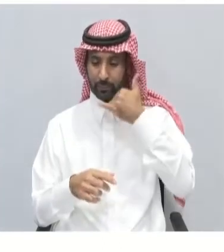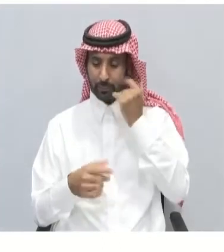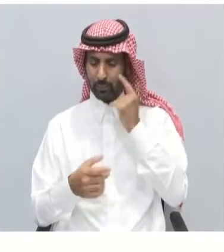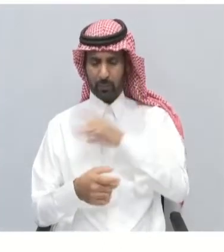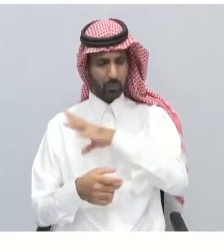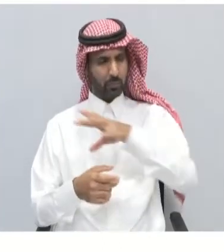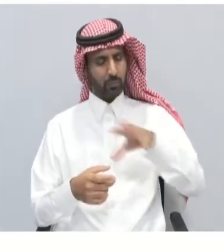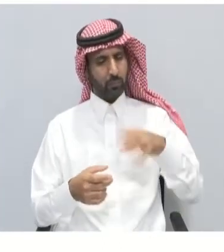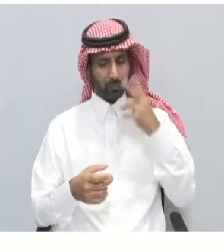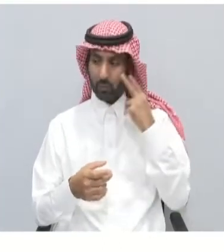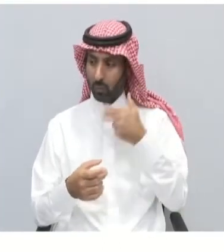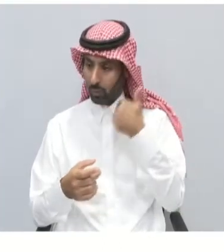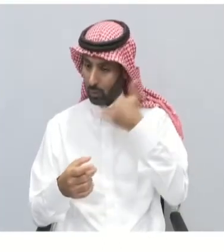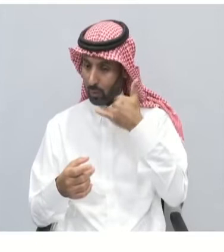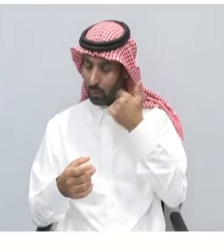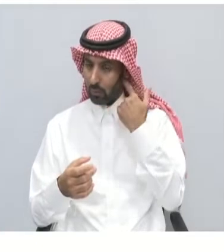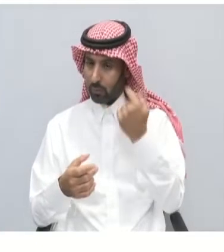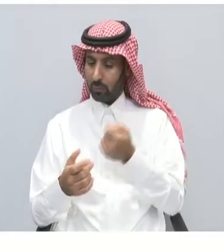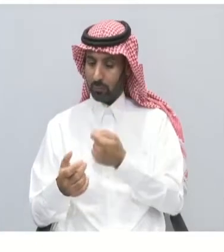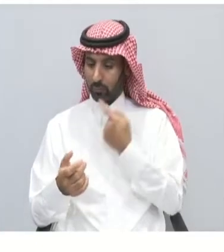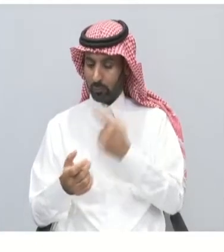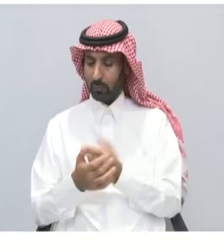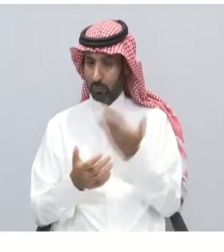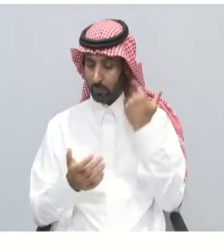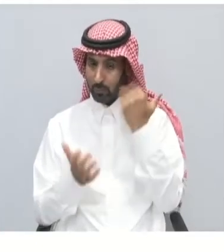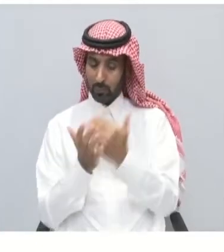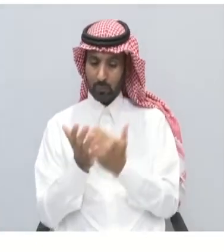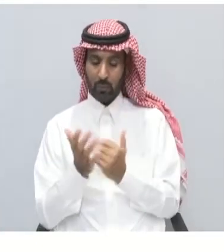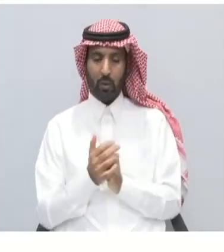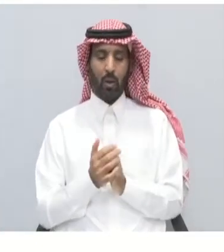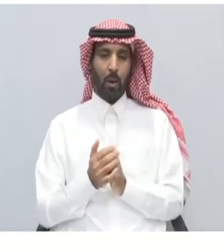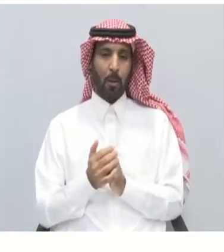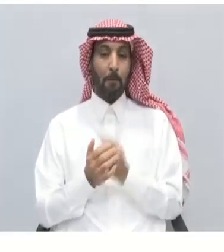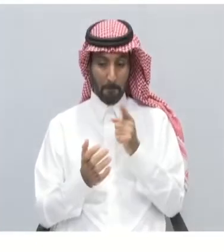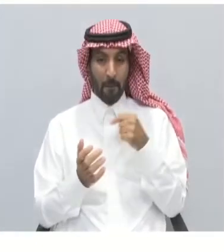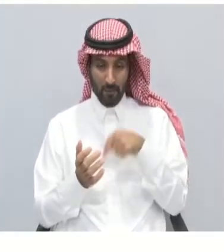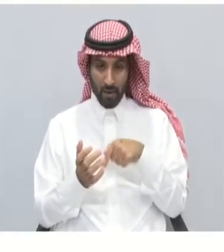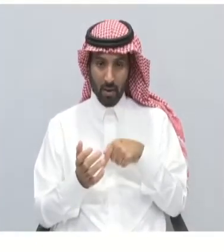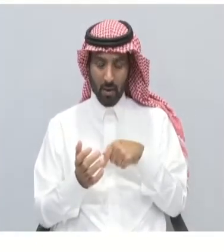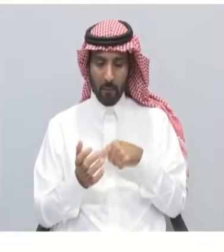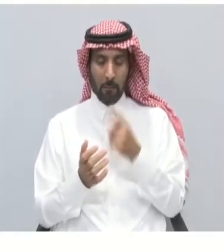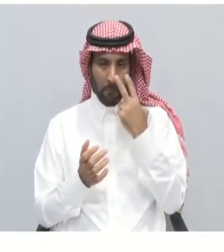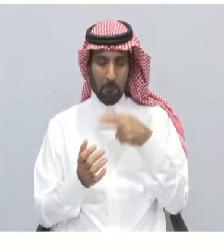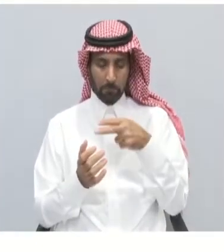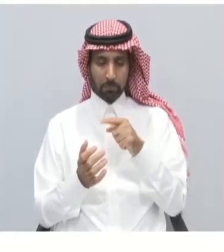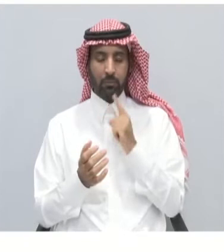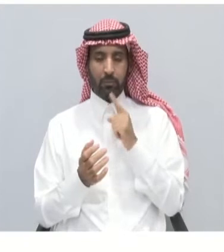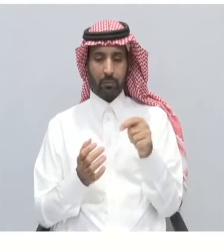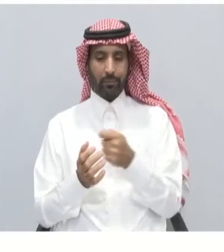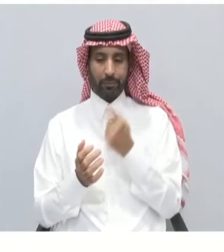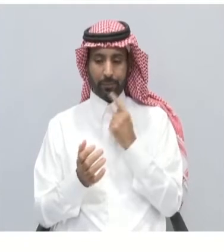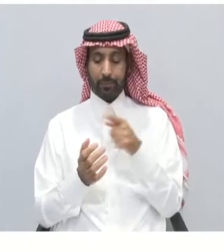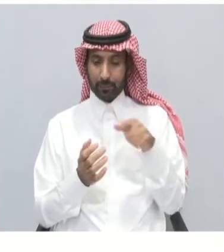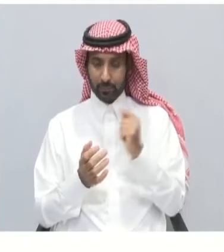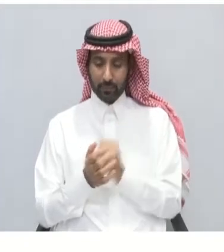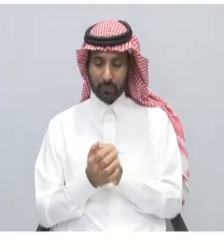public places. Did anyone write something in the forum related to this? If you saw this complaint, write